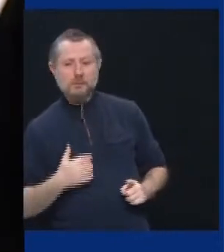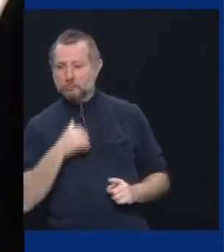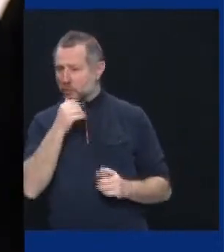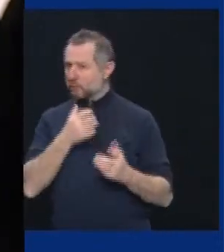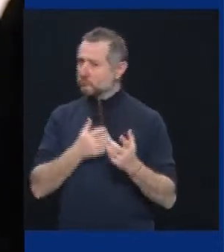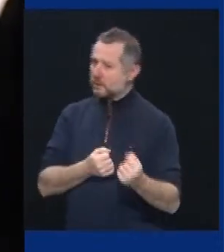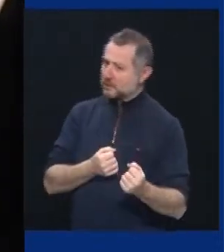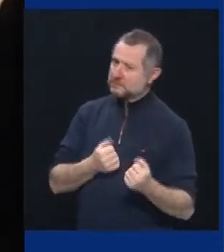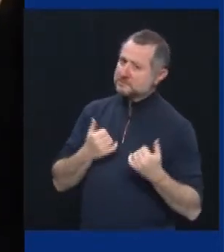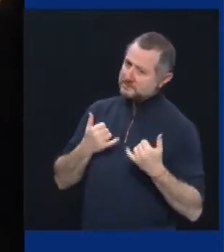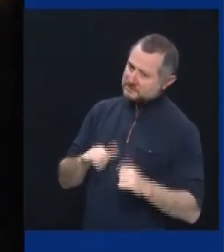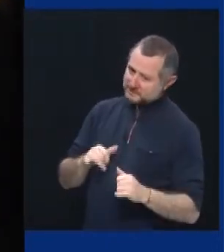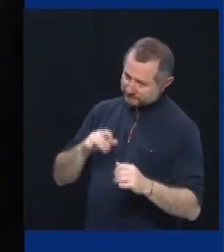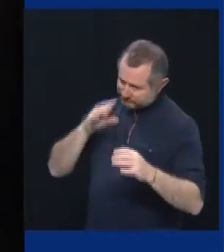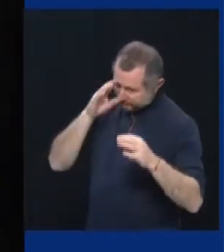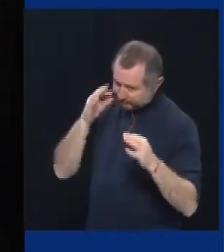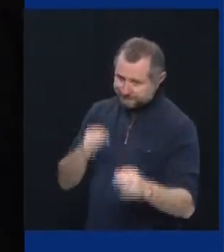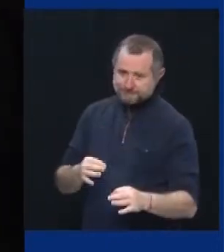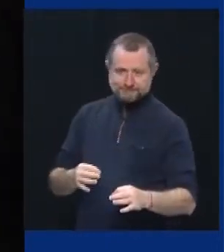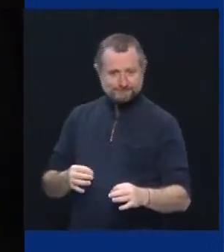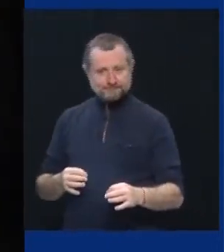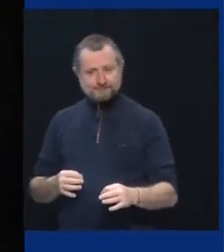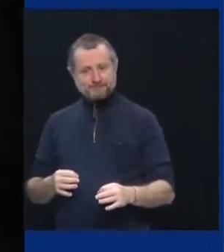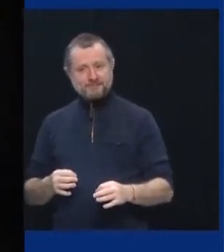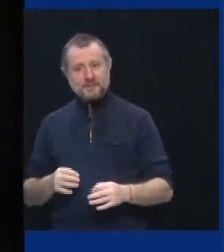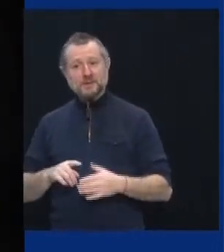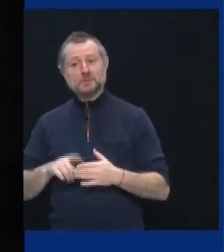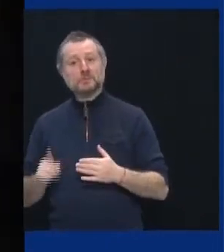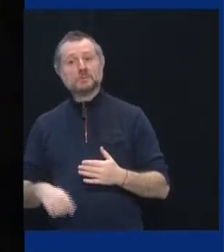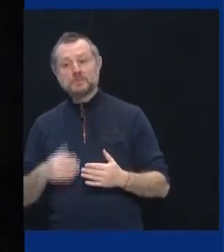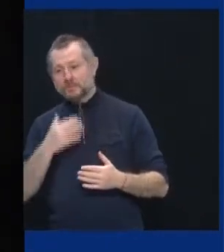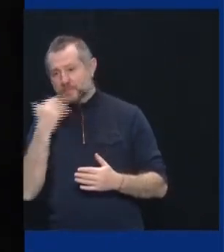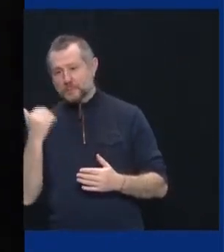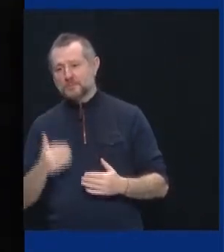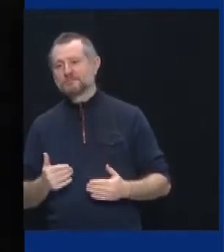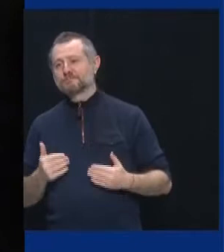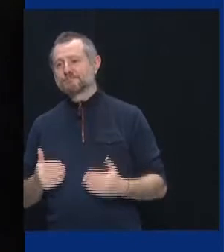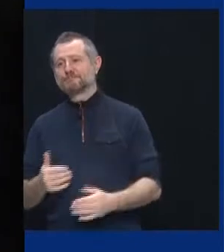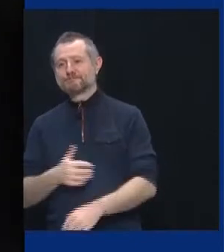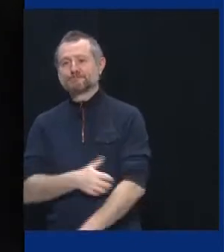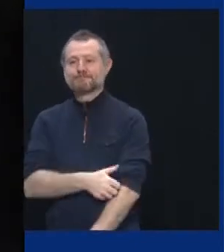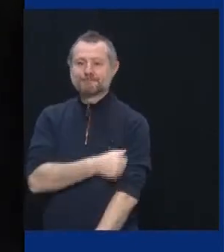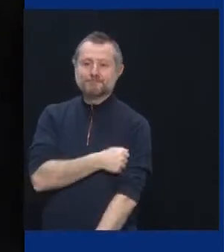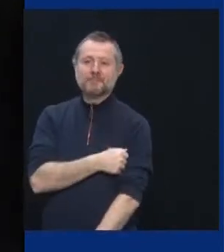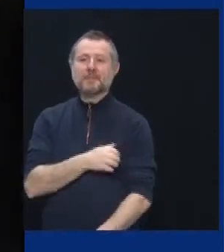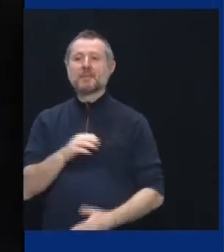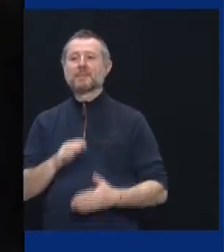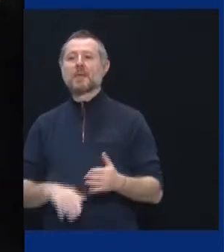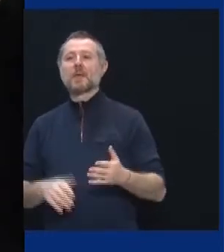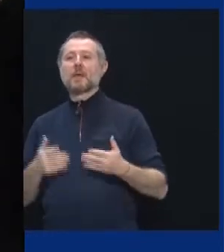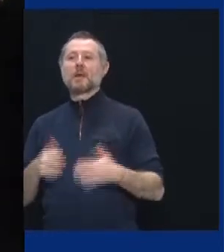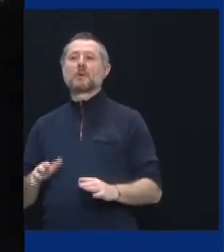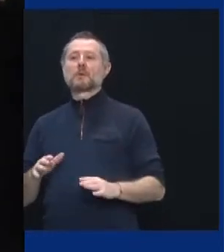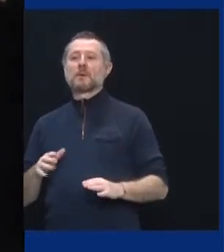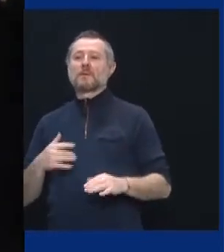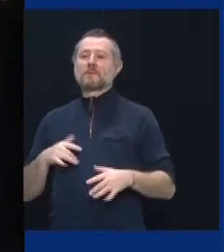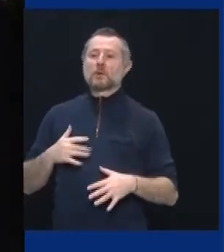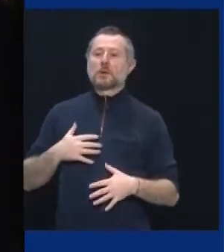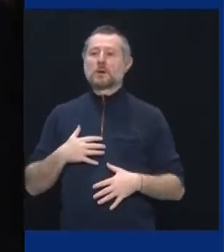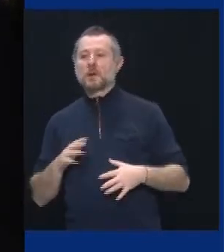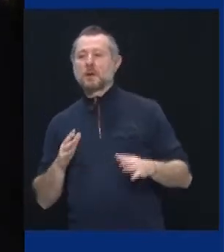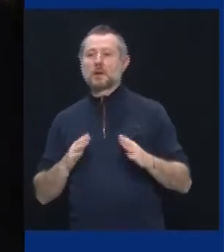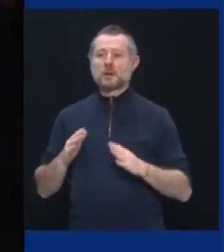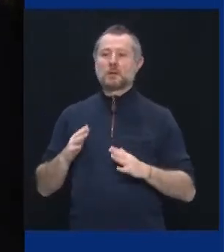deciding that I'm better off taking it than allowing my fears to engulf